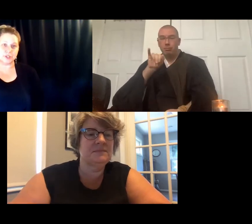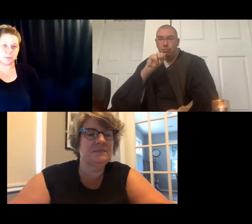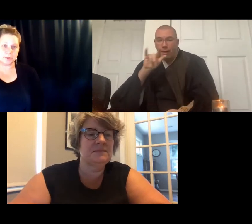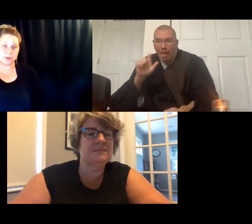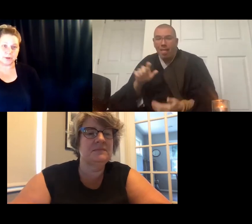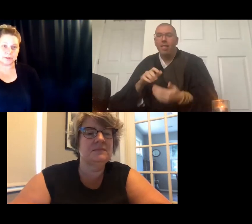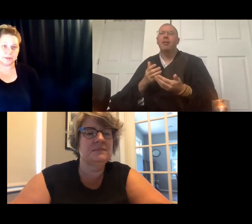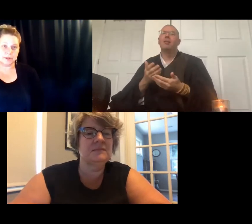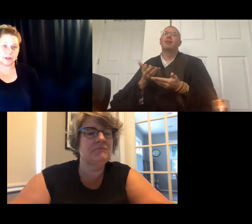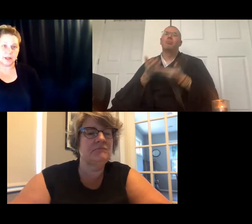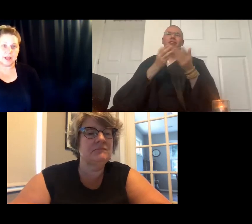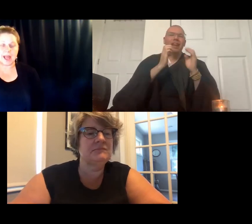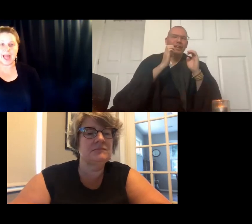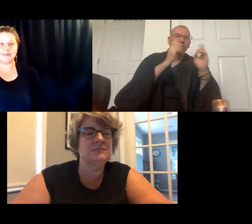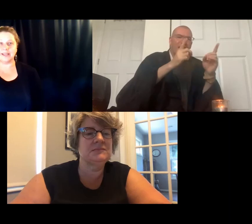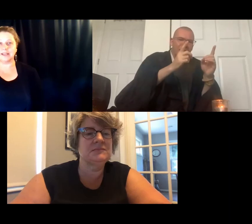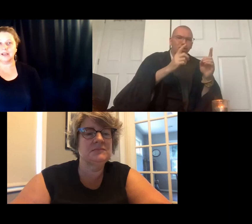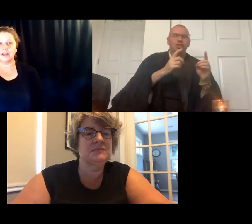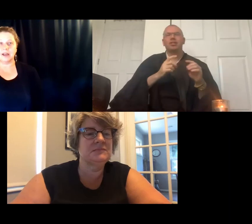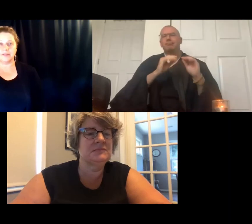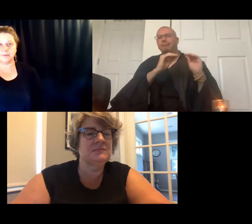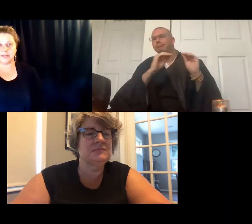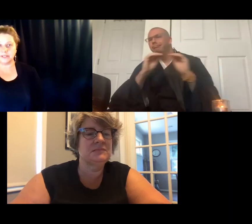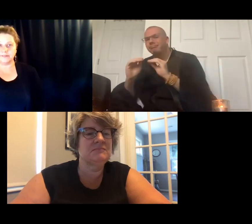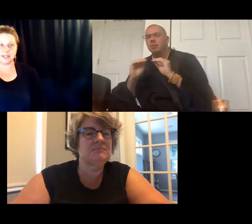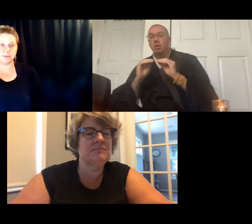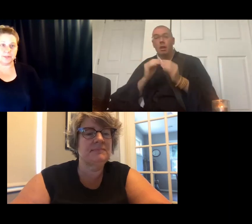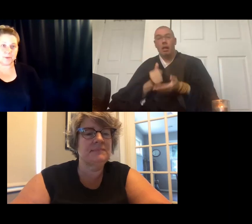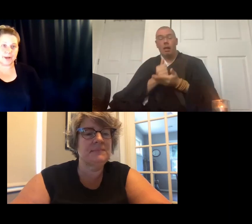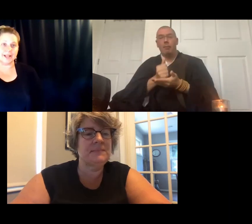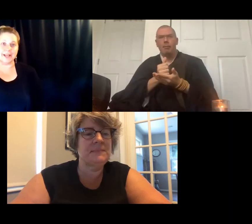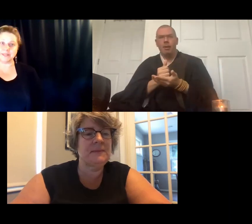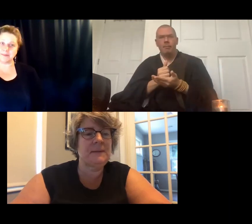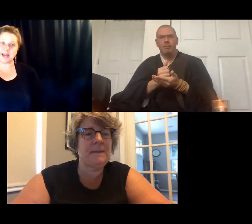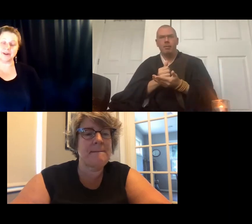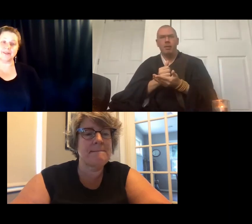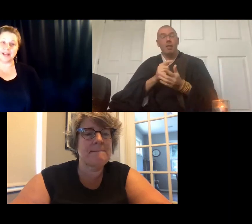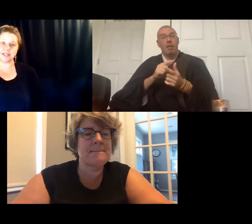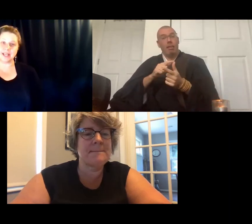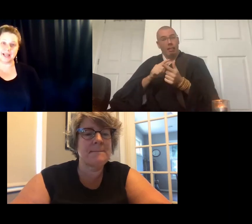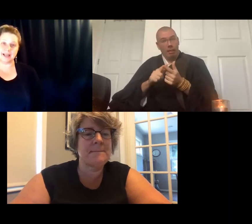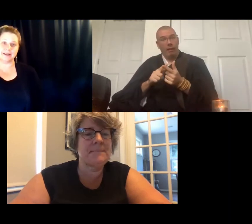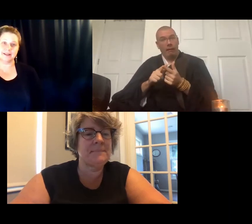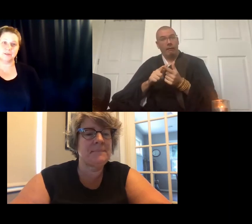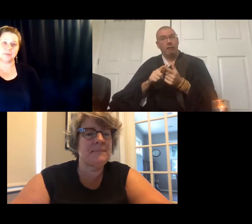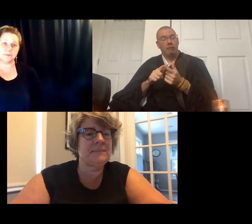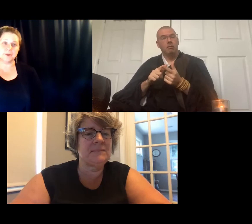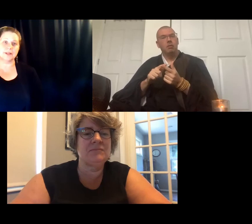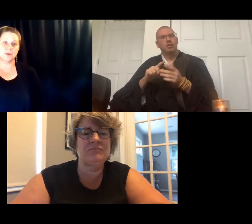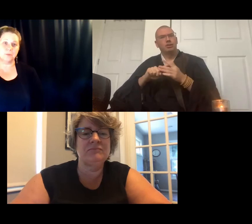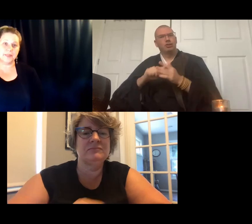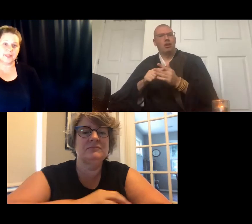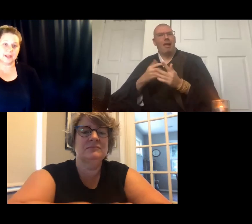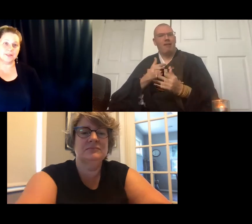providing interpreters, having information available in Braille. It was a matter of educating